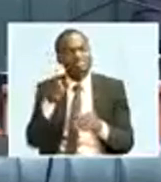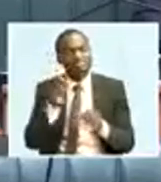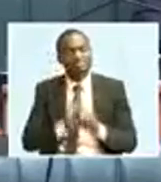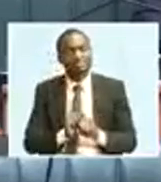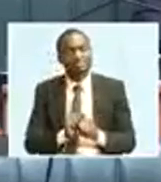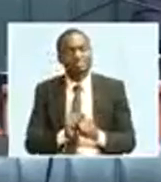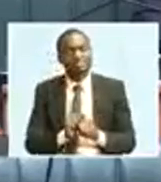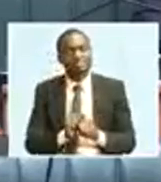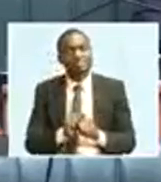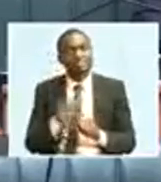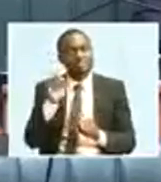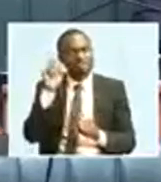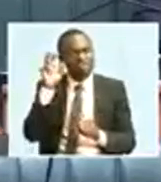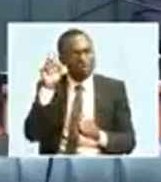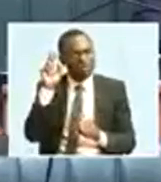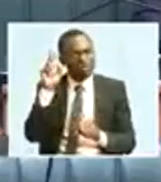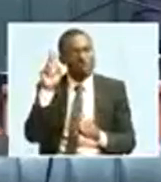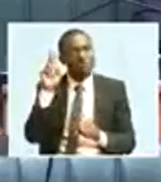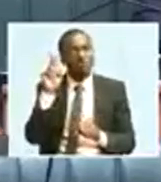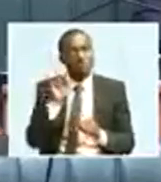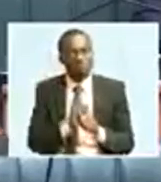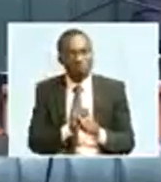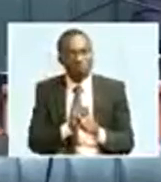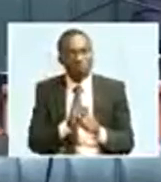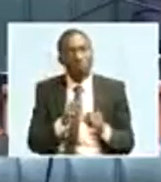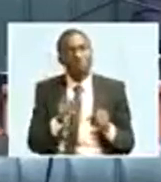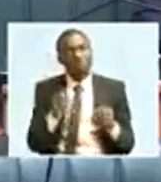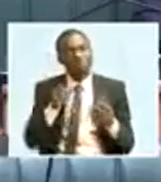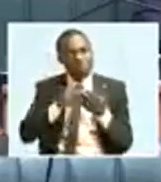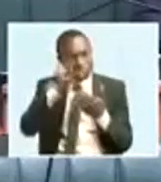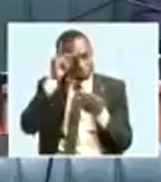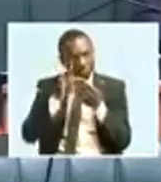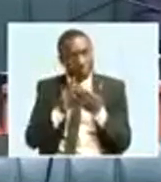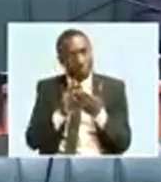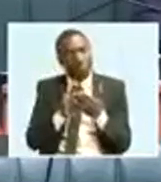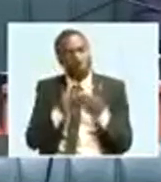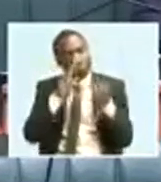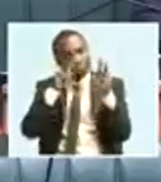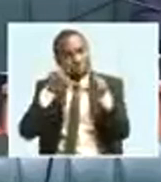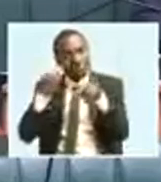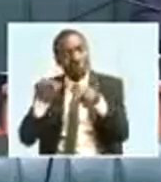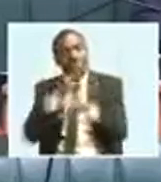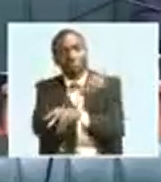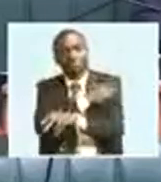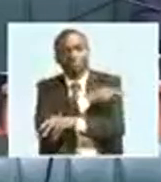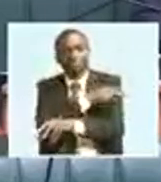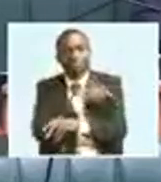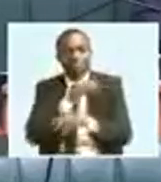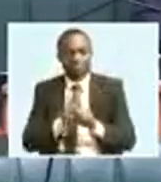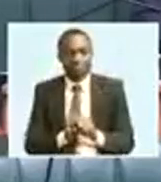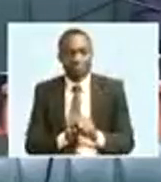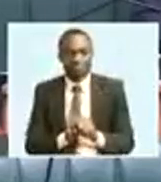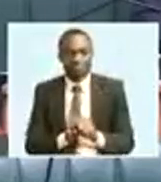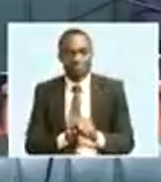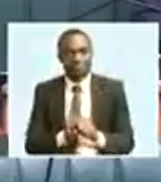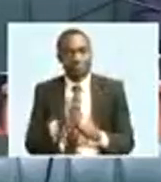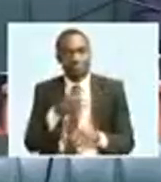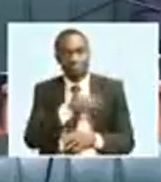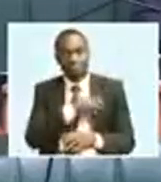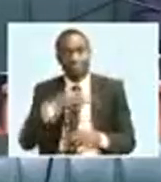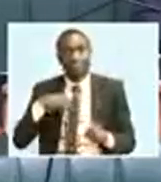And the said 12 pupils were examined and observed at the hospital.